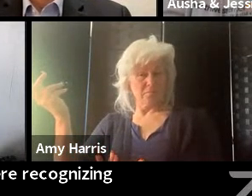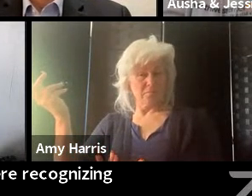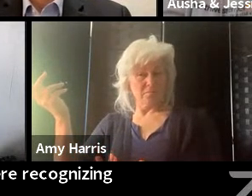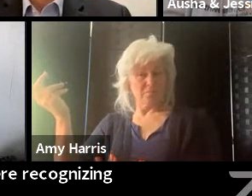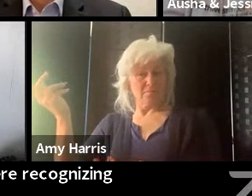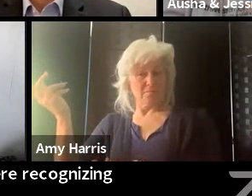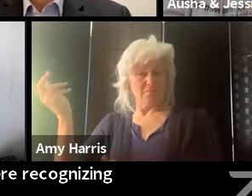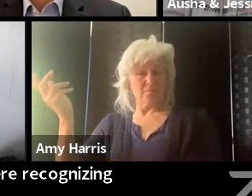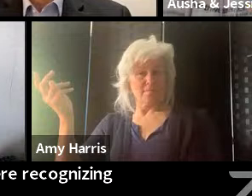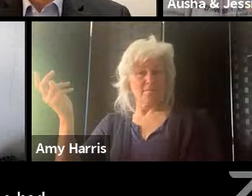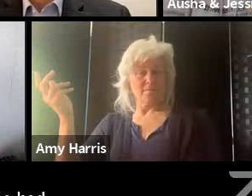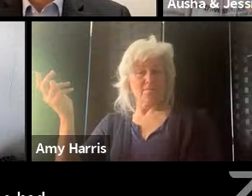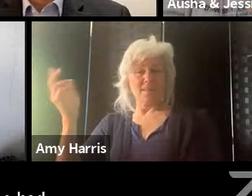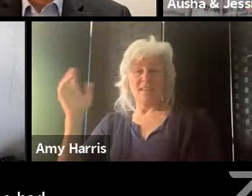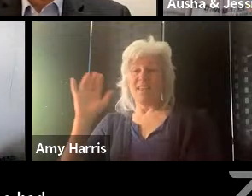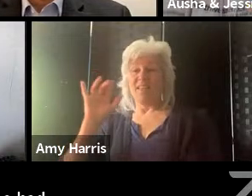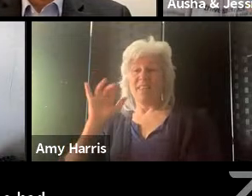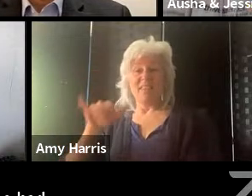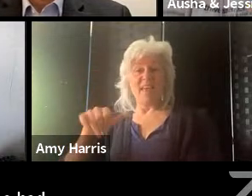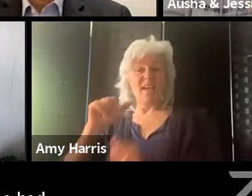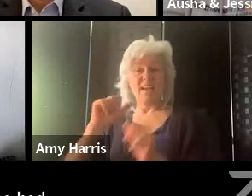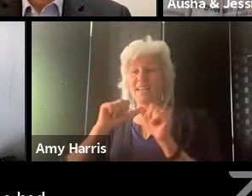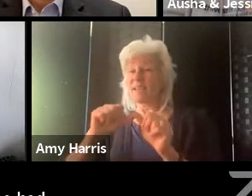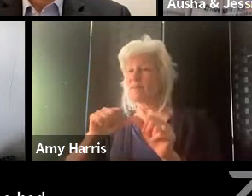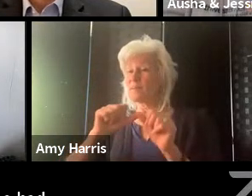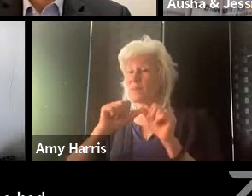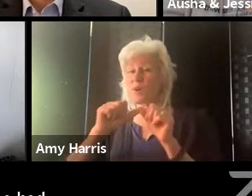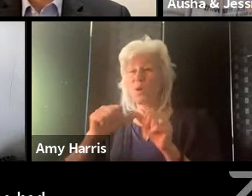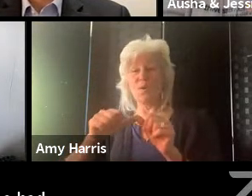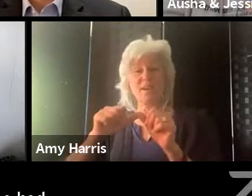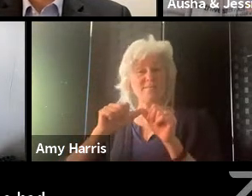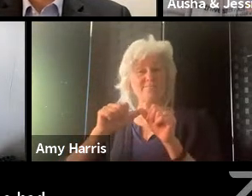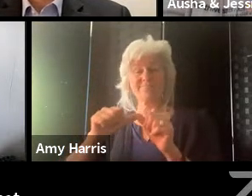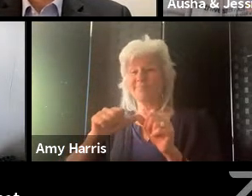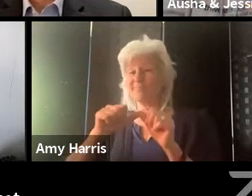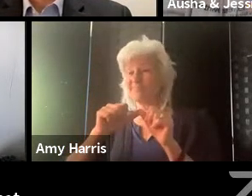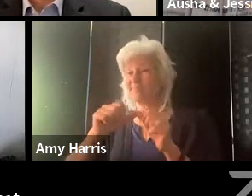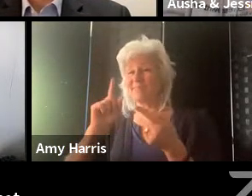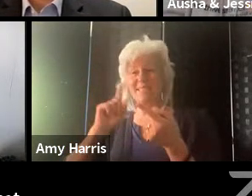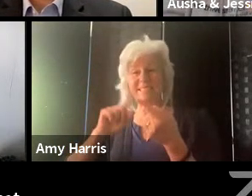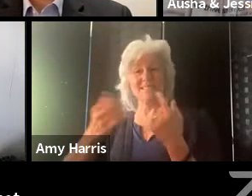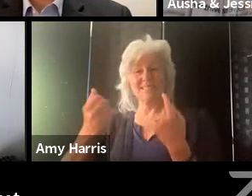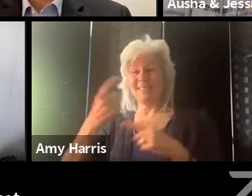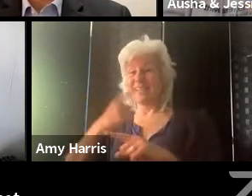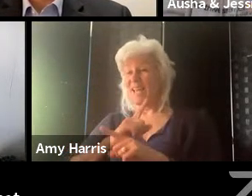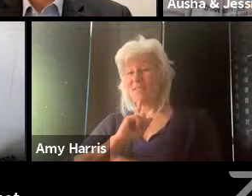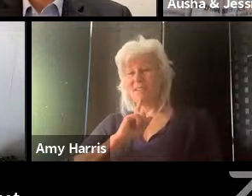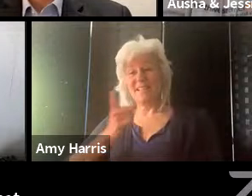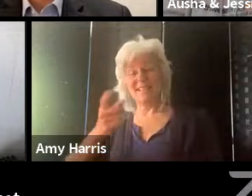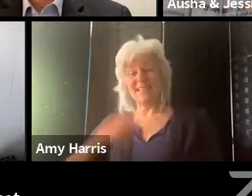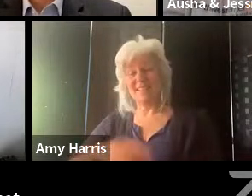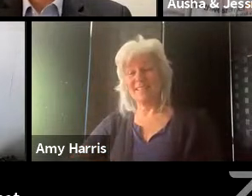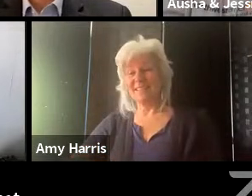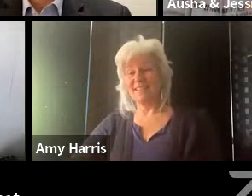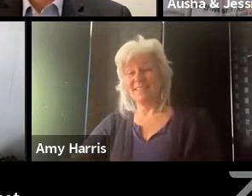did not cease. That war continued until today, really. And